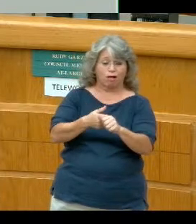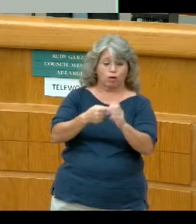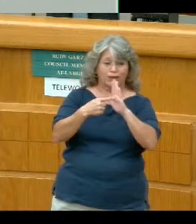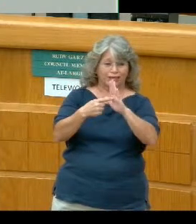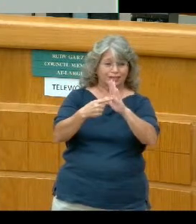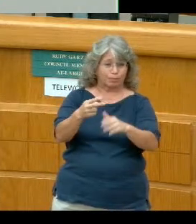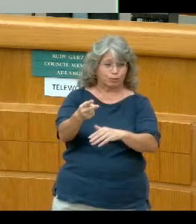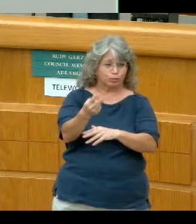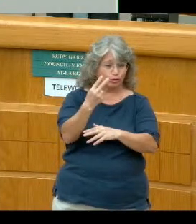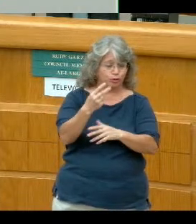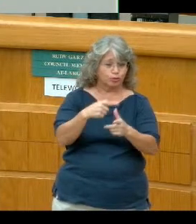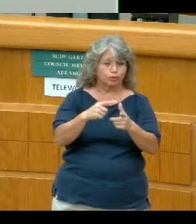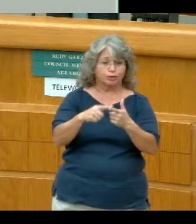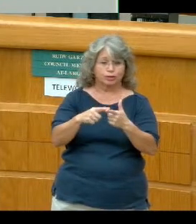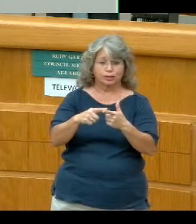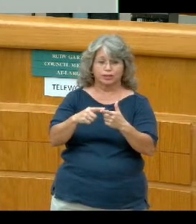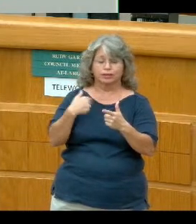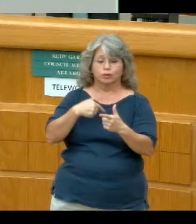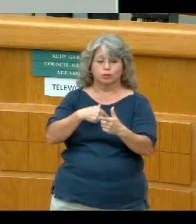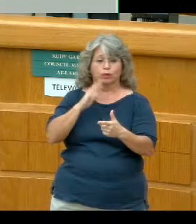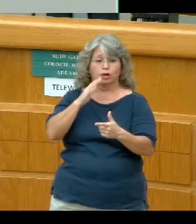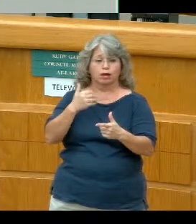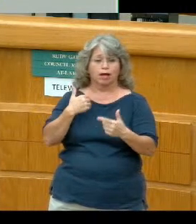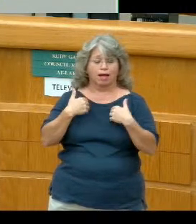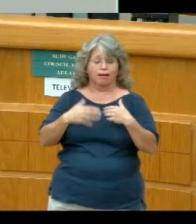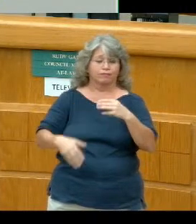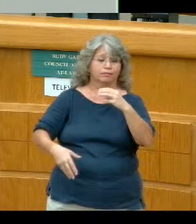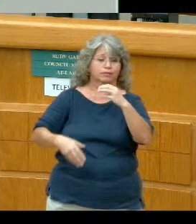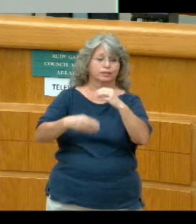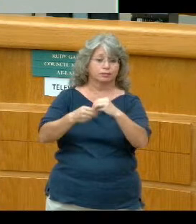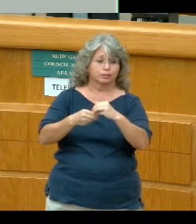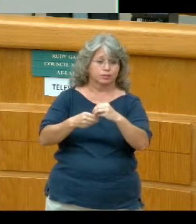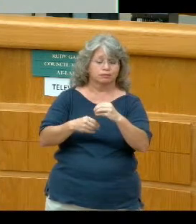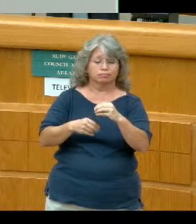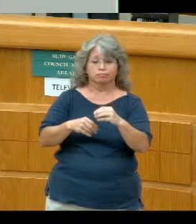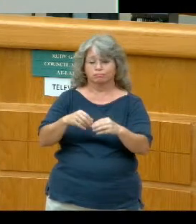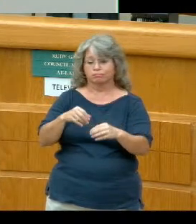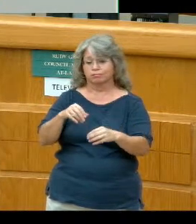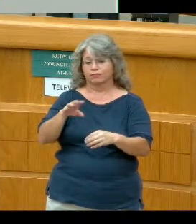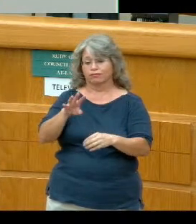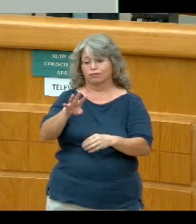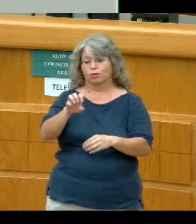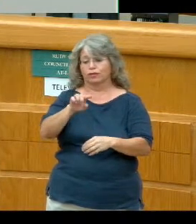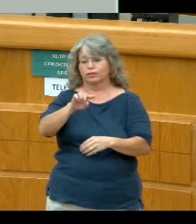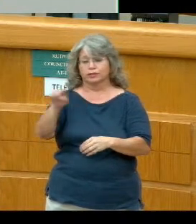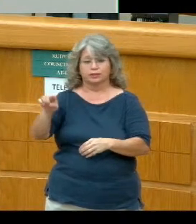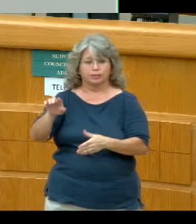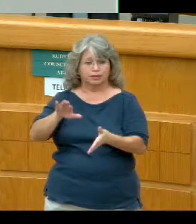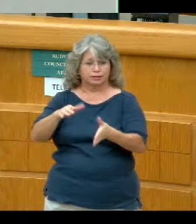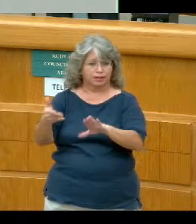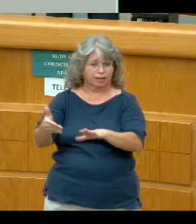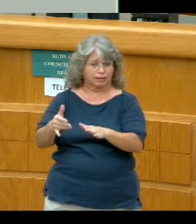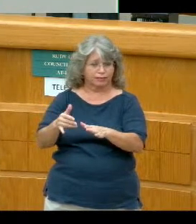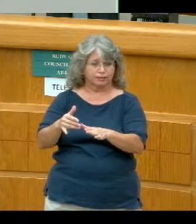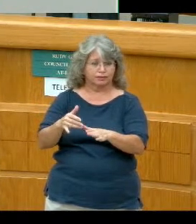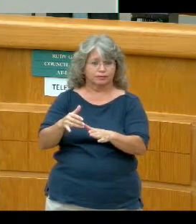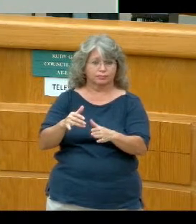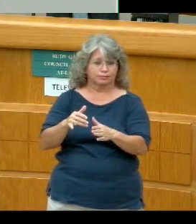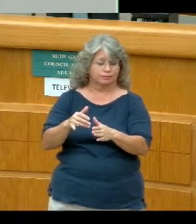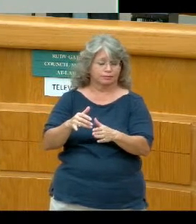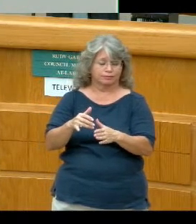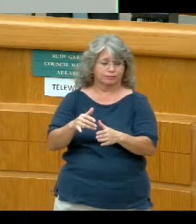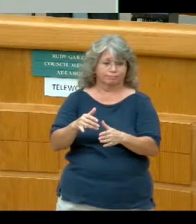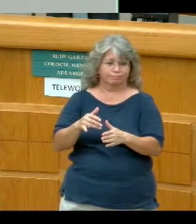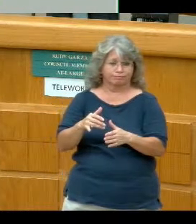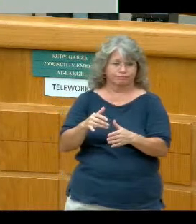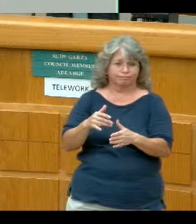another 432 additional fatalities on top of the approximately 650 or so that have already occurred in the coastal